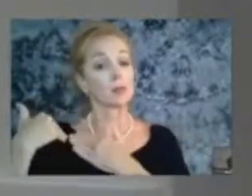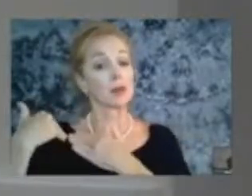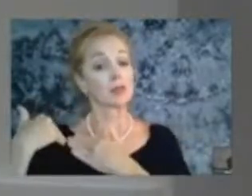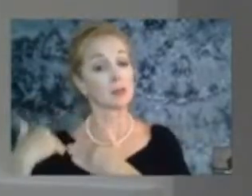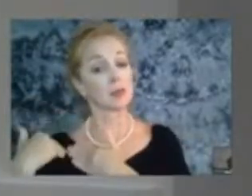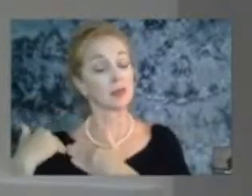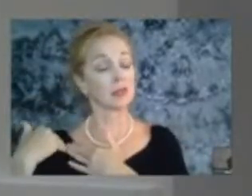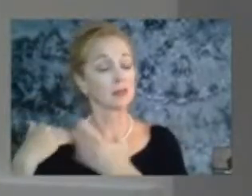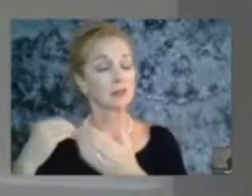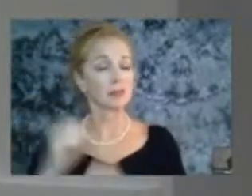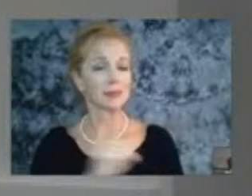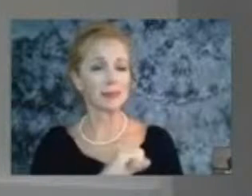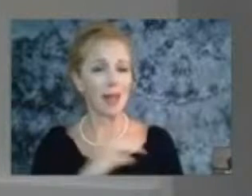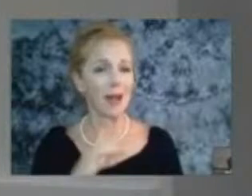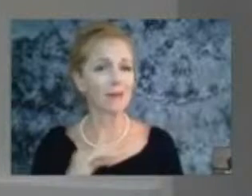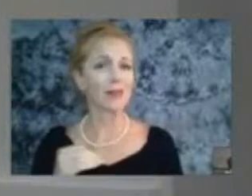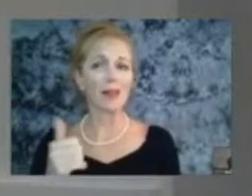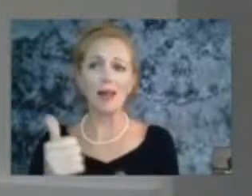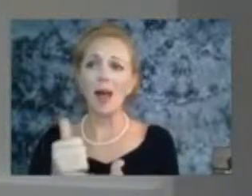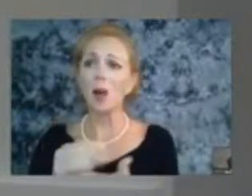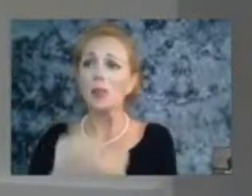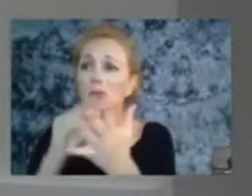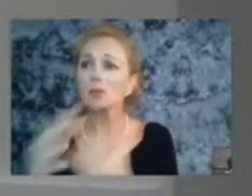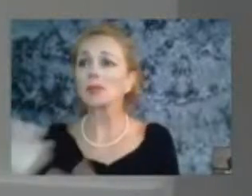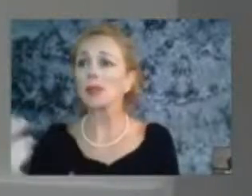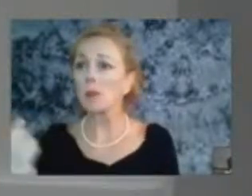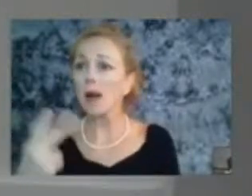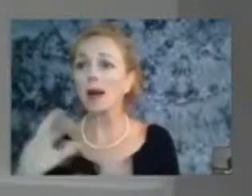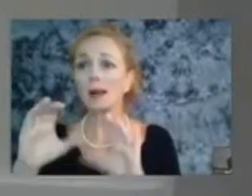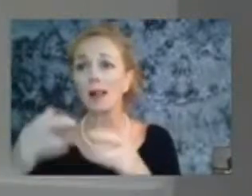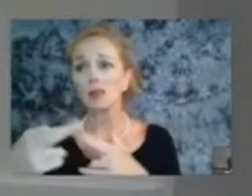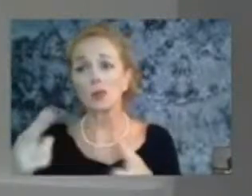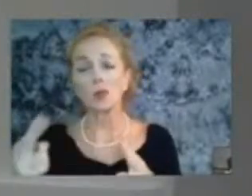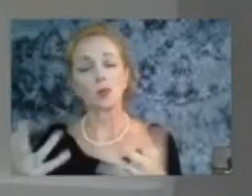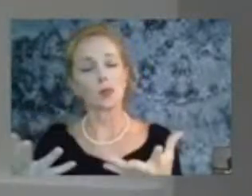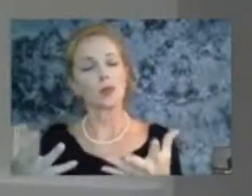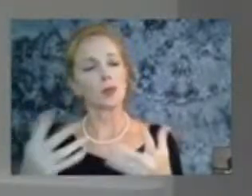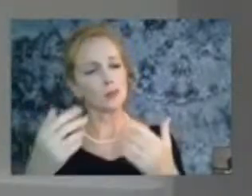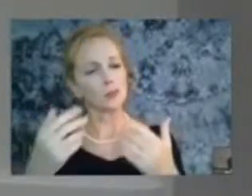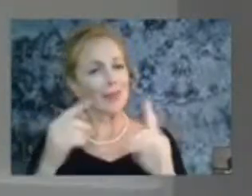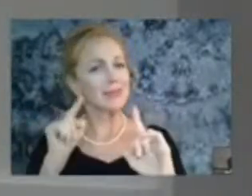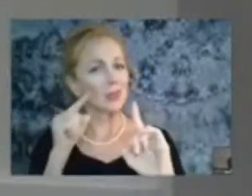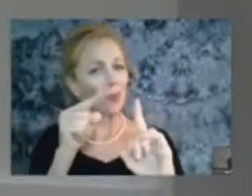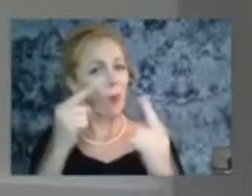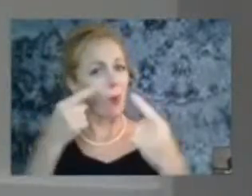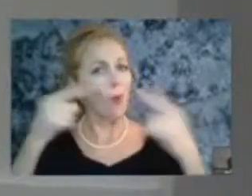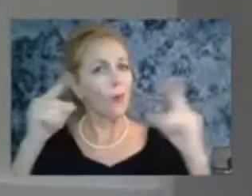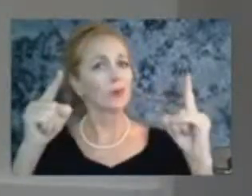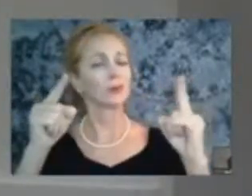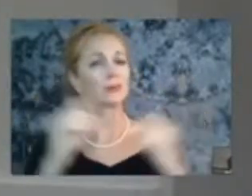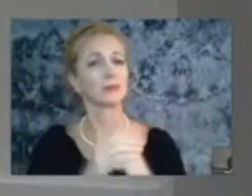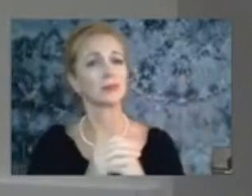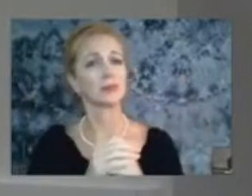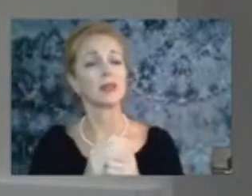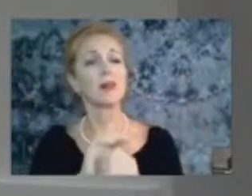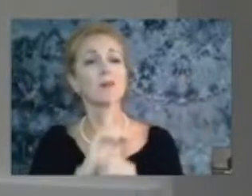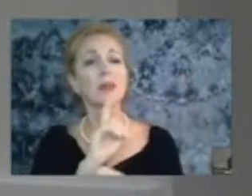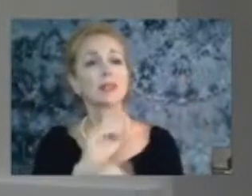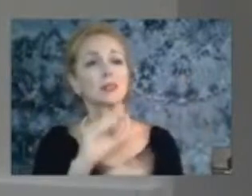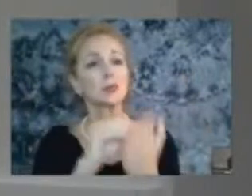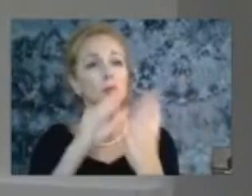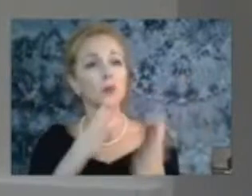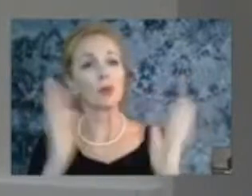for our students, which is what we're trying to achieve here in a student focus. So speaking of